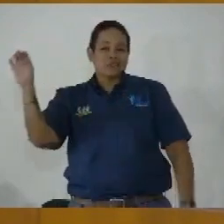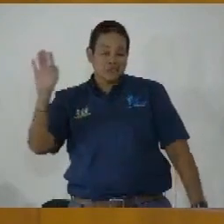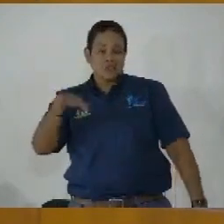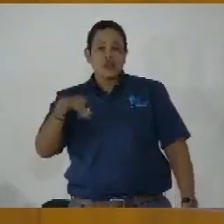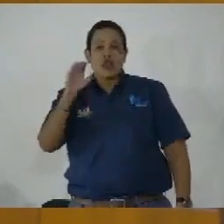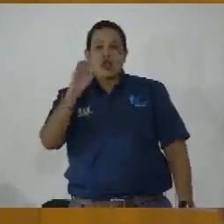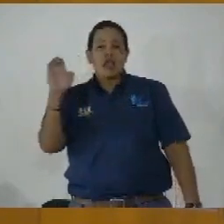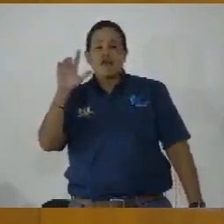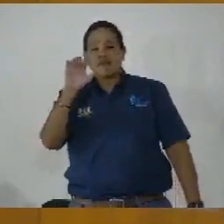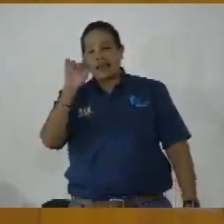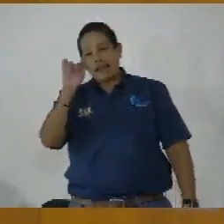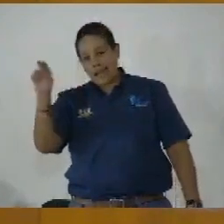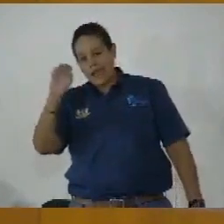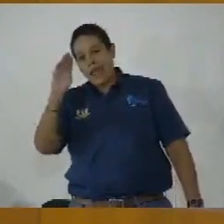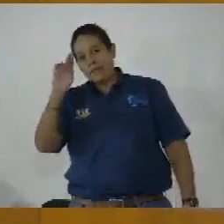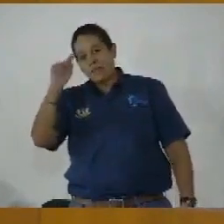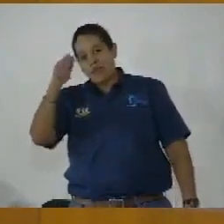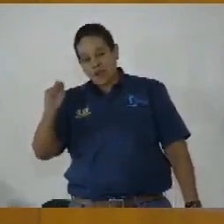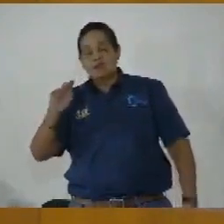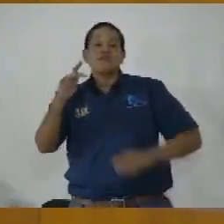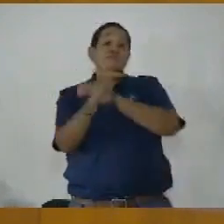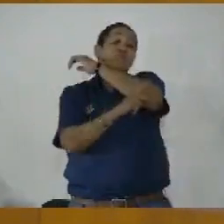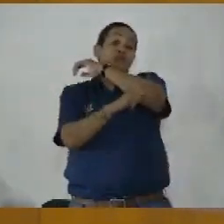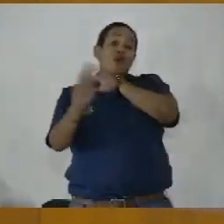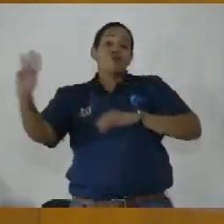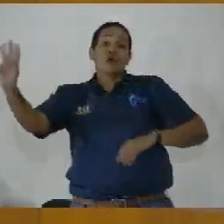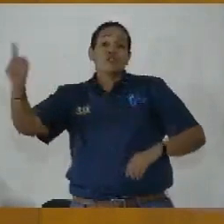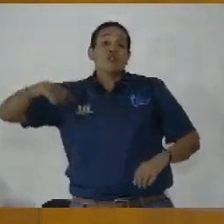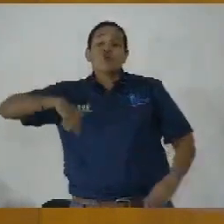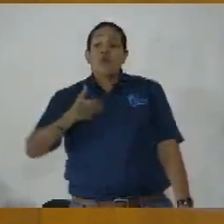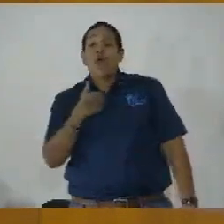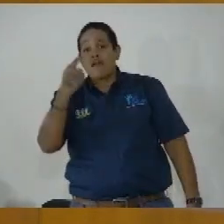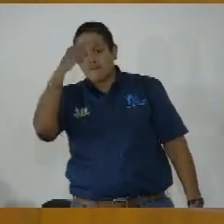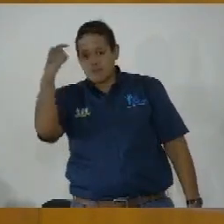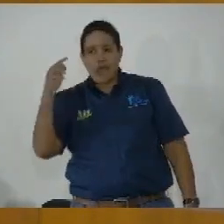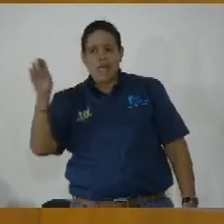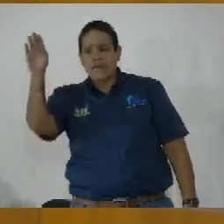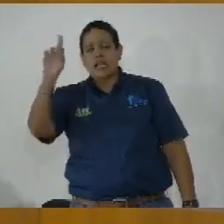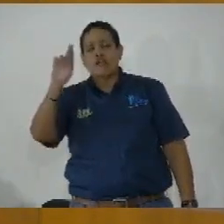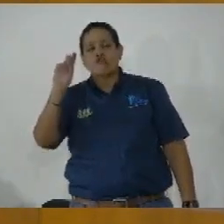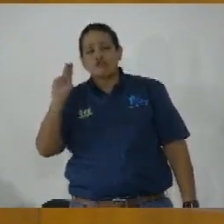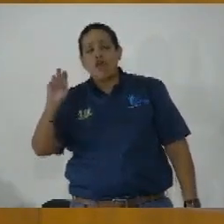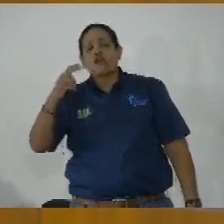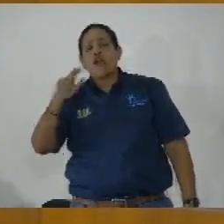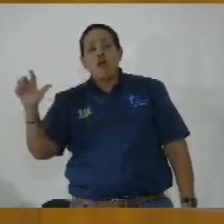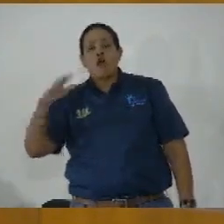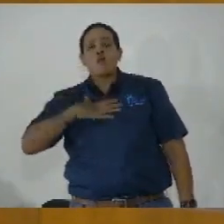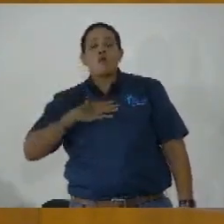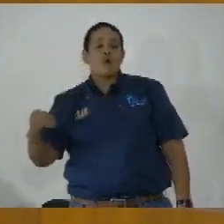Brighton. In Portland Western, we have Black Hill, Rodney Hall, Whitegate.